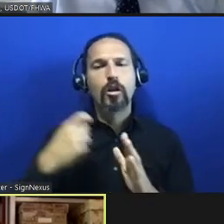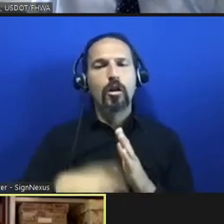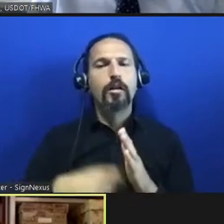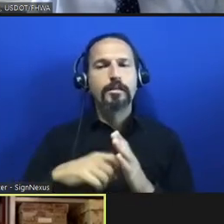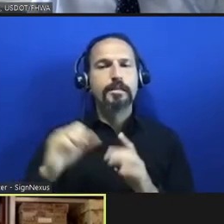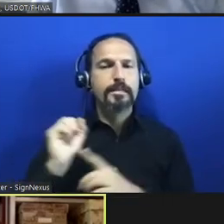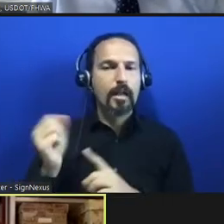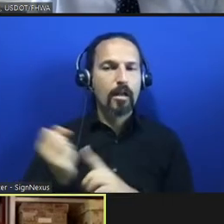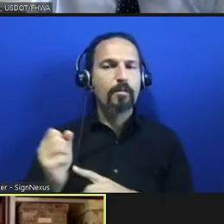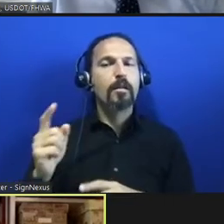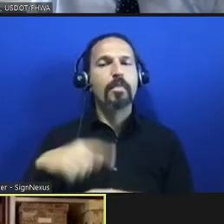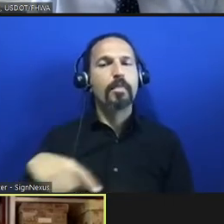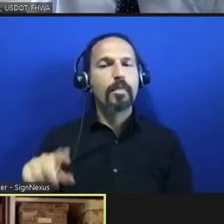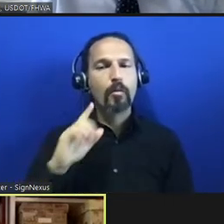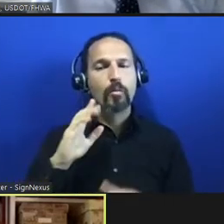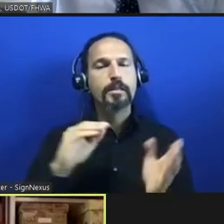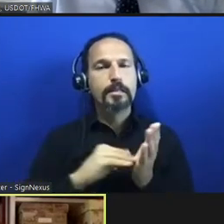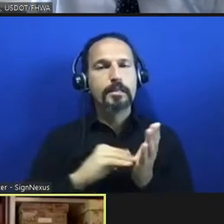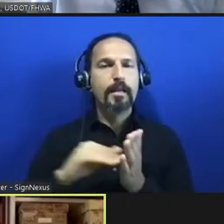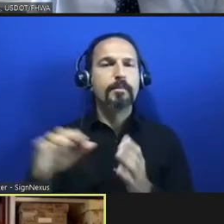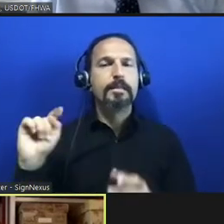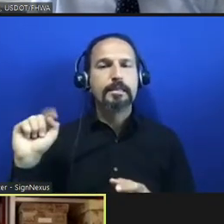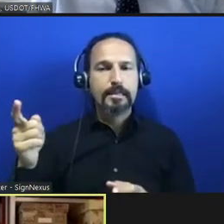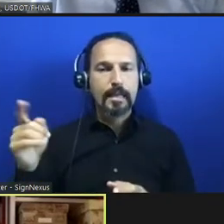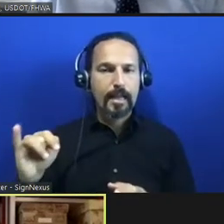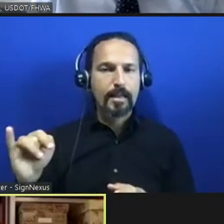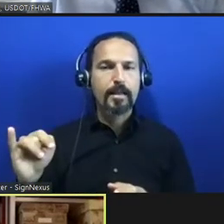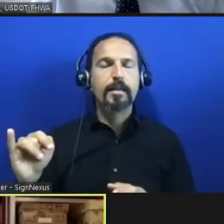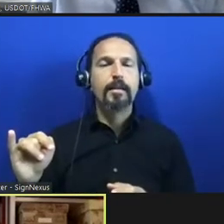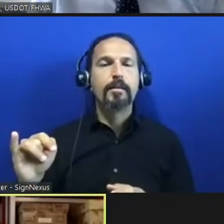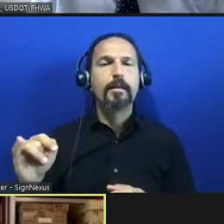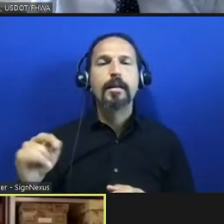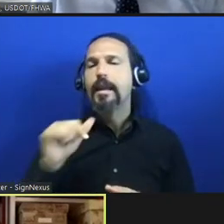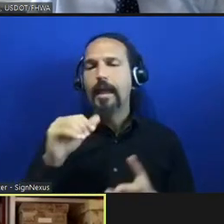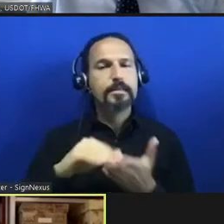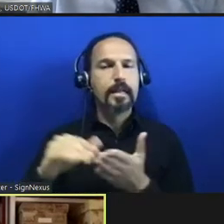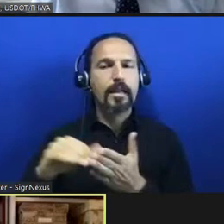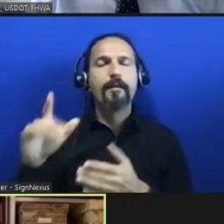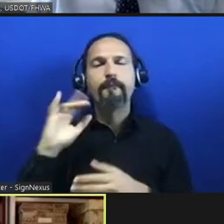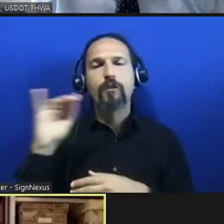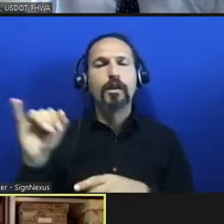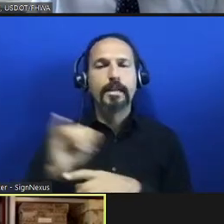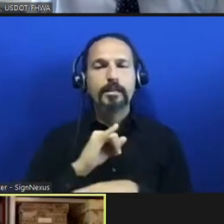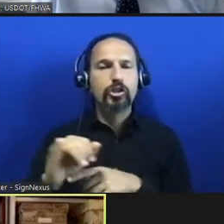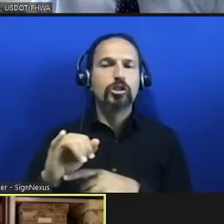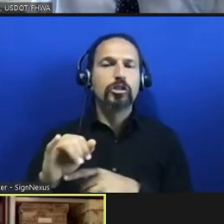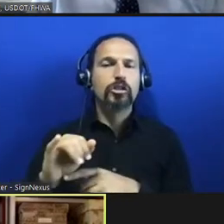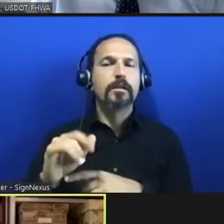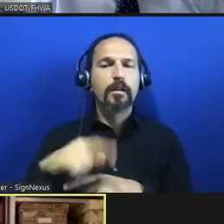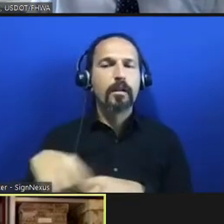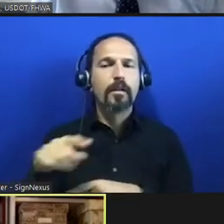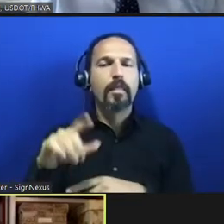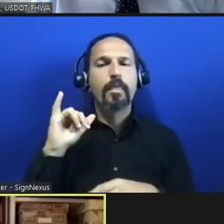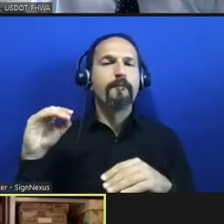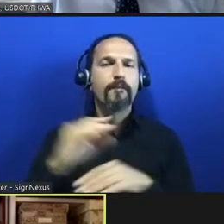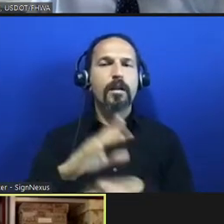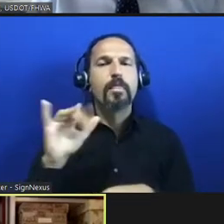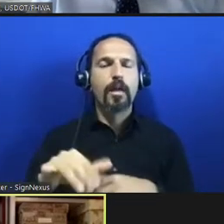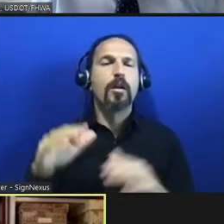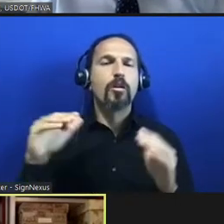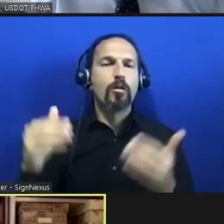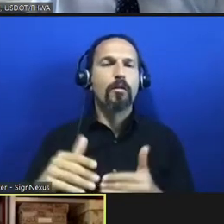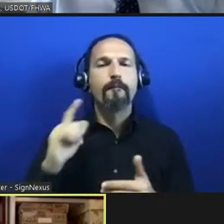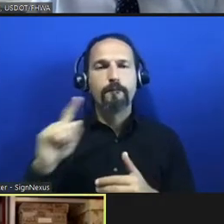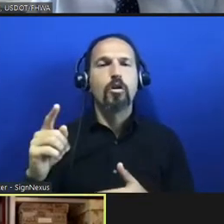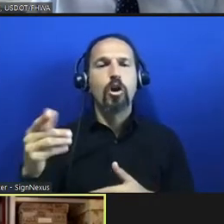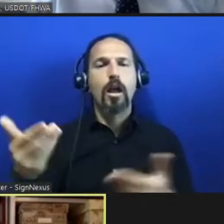although this would exempt taxis although this would not exempt taxis in Industry that is unconscionably affected by the introduction of For